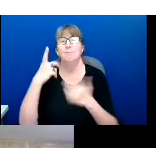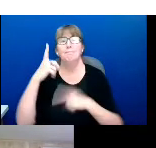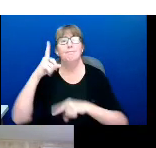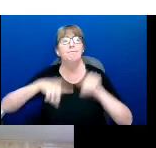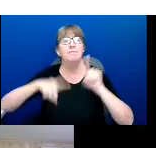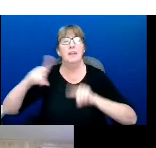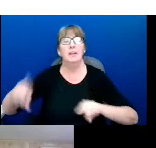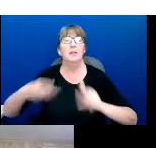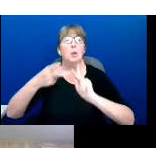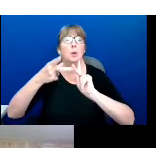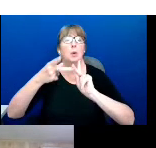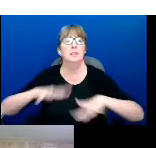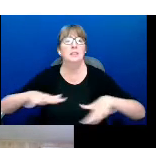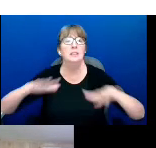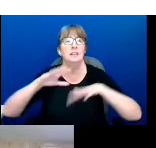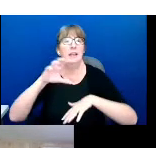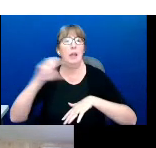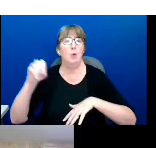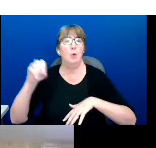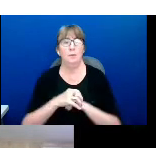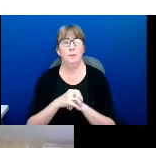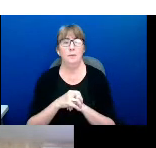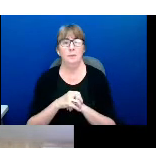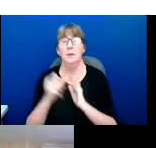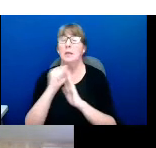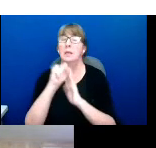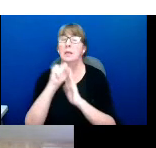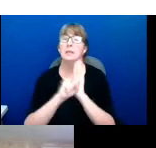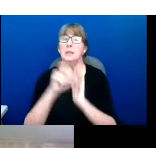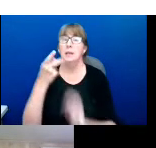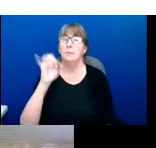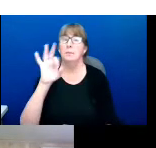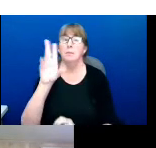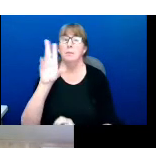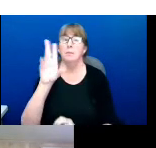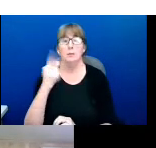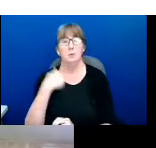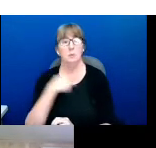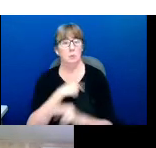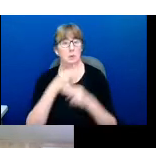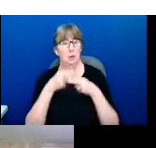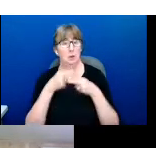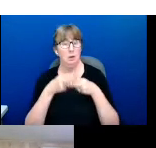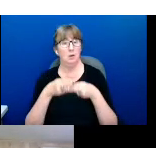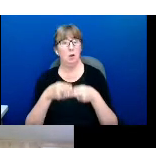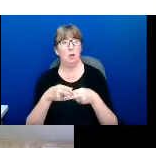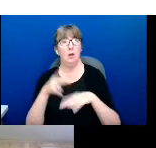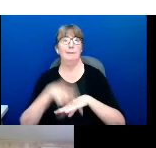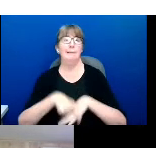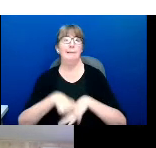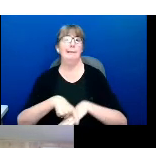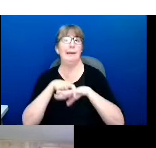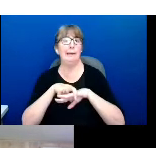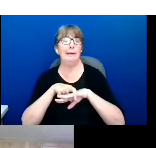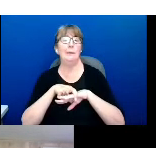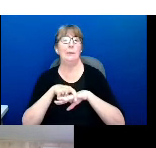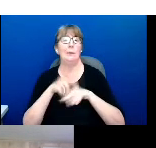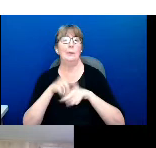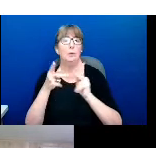in our county. The state parks are our, what I would call our anchor locations. They've been great to work